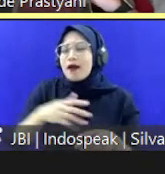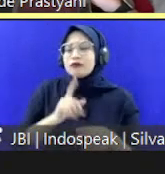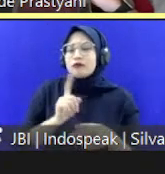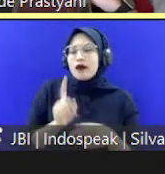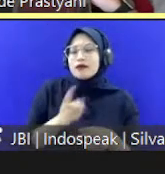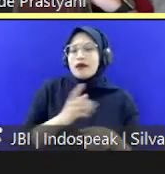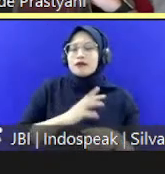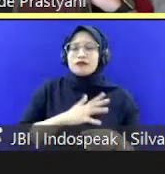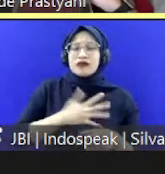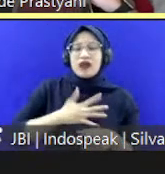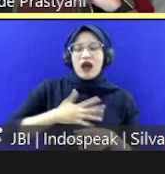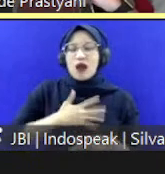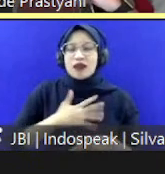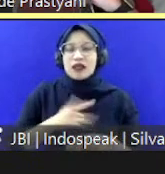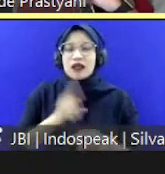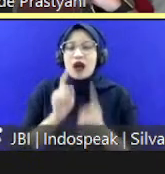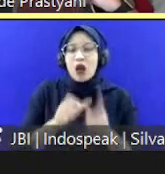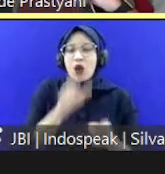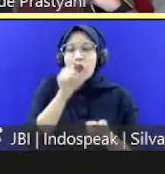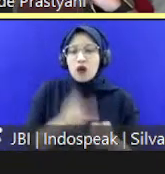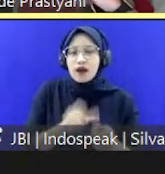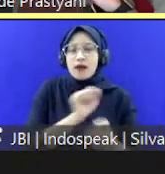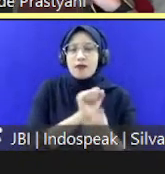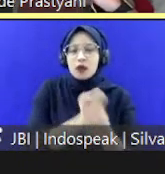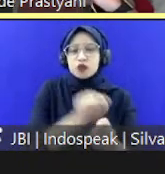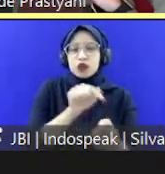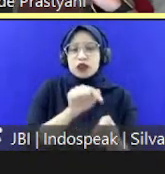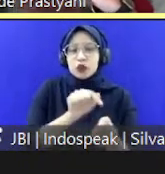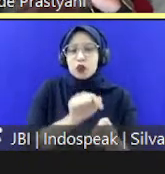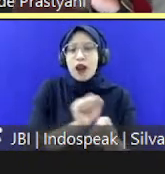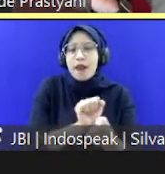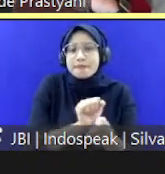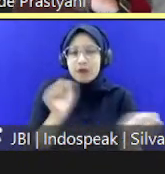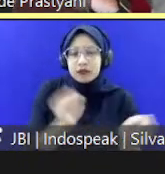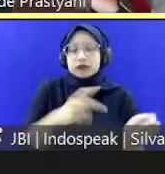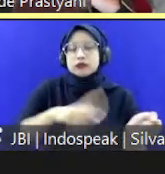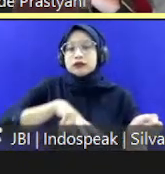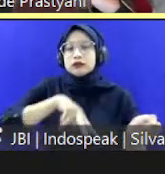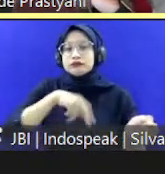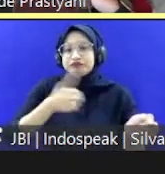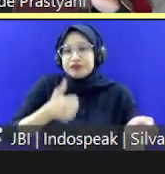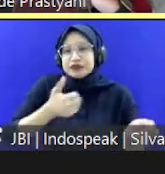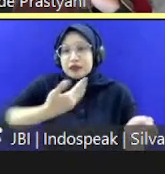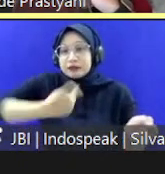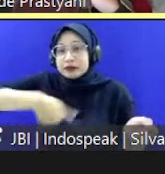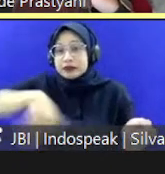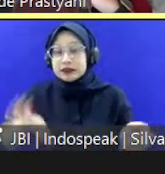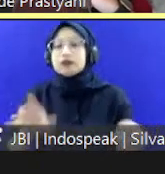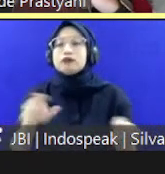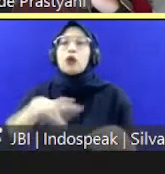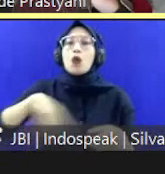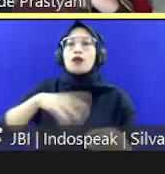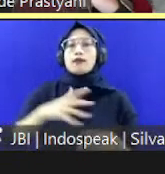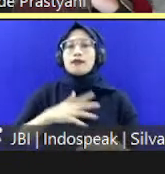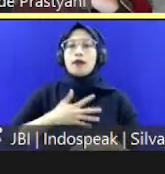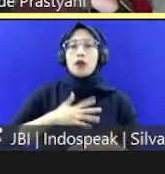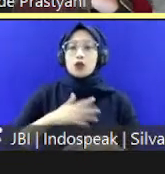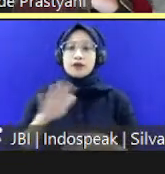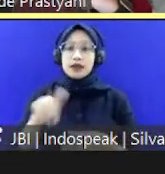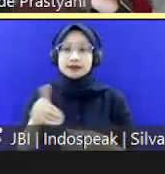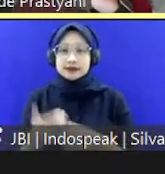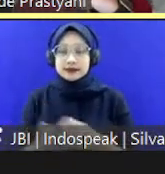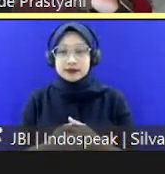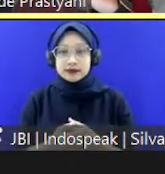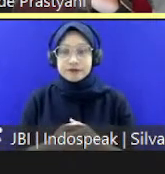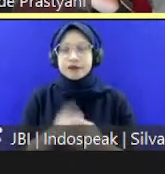is counterproductive to the effort to have a recovery-oriented care. And this is because the family